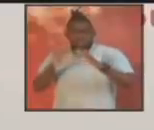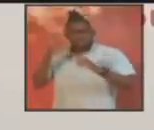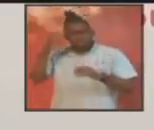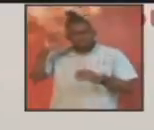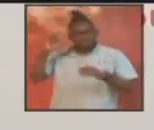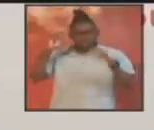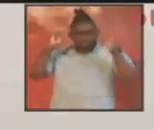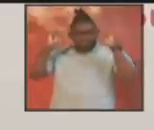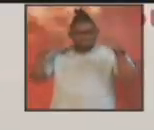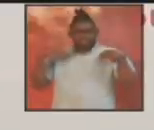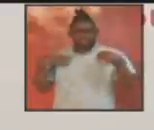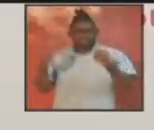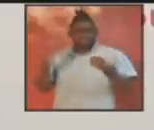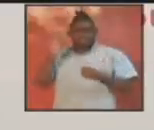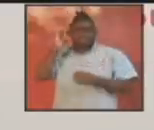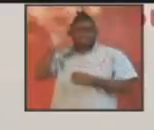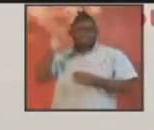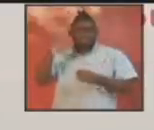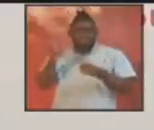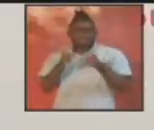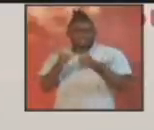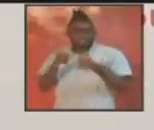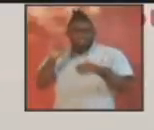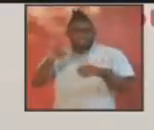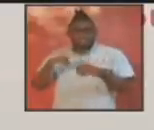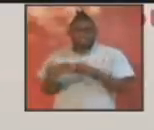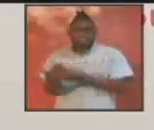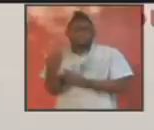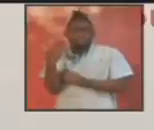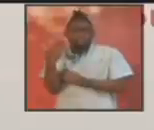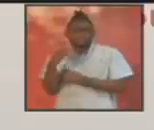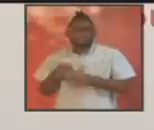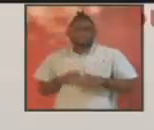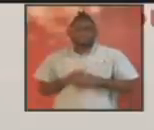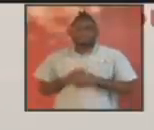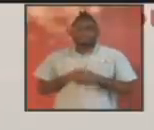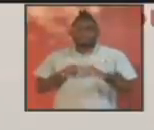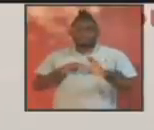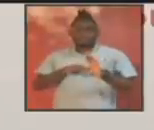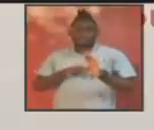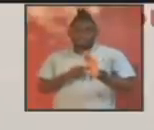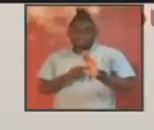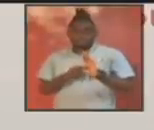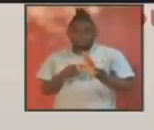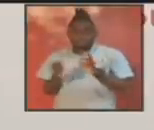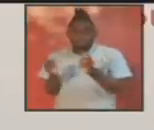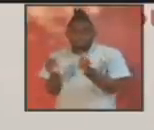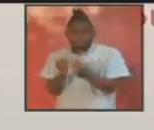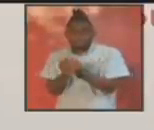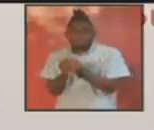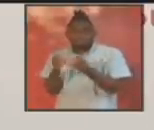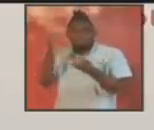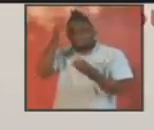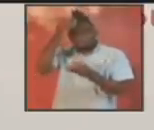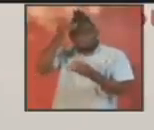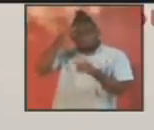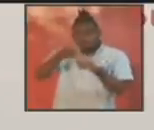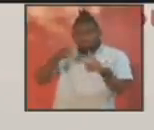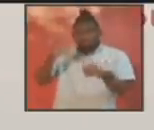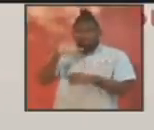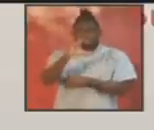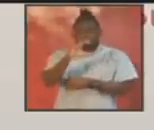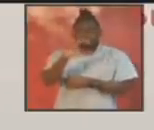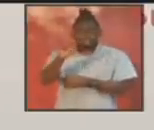will moderate this morning's media conference. We begin with a clinical update from Dr. Parasram and some